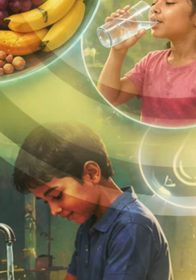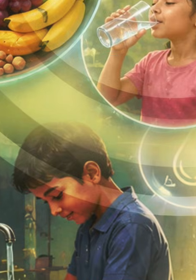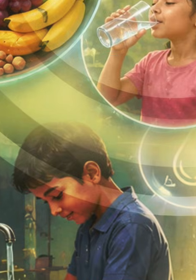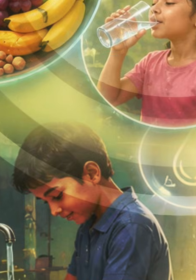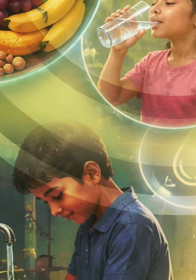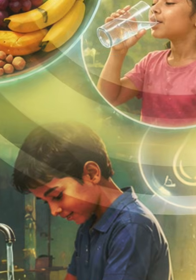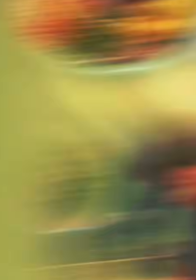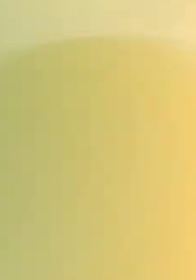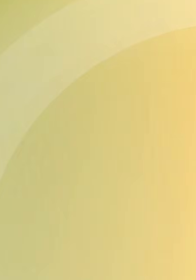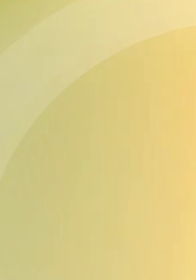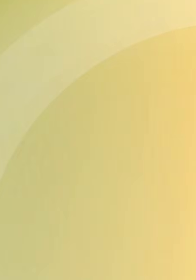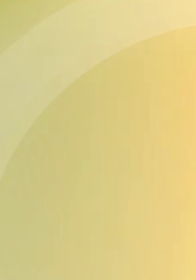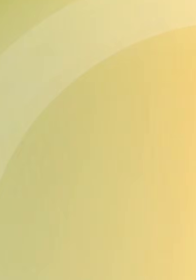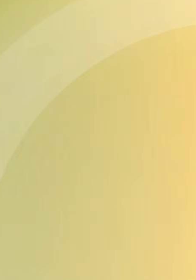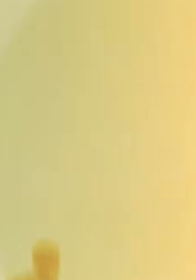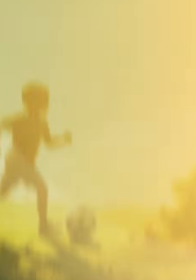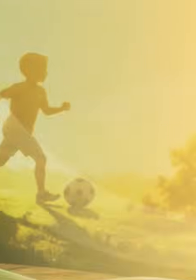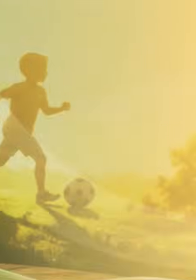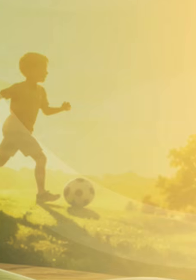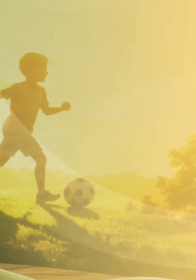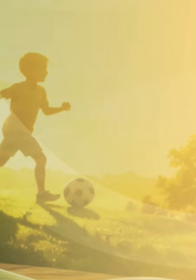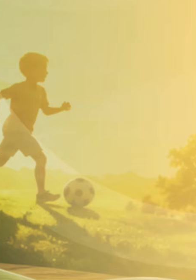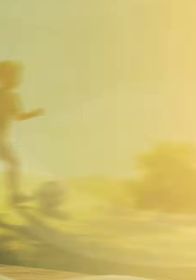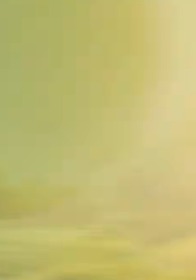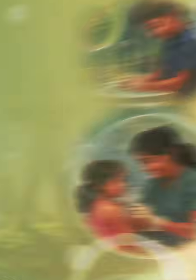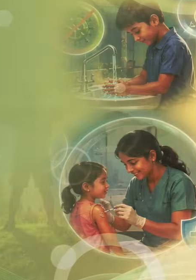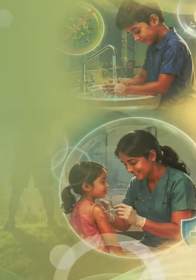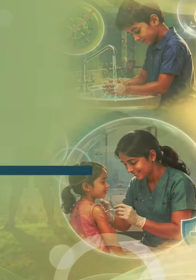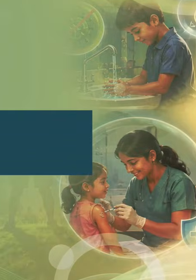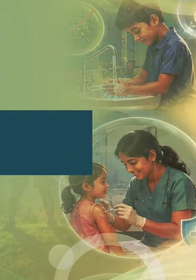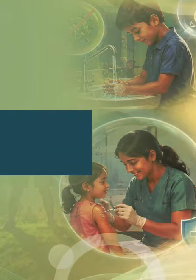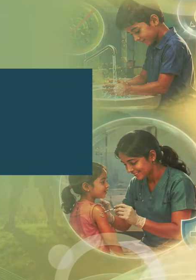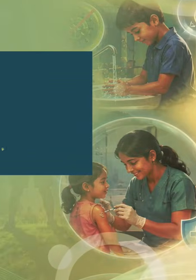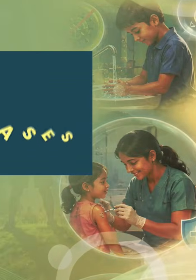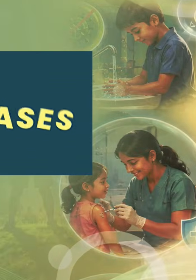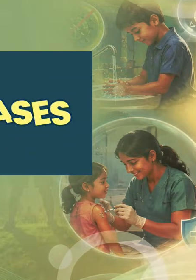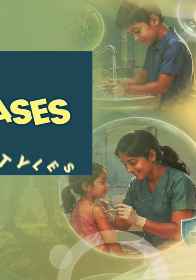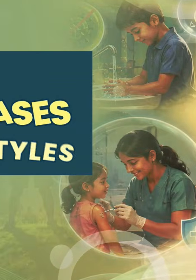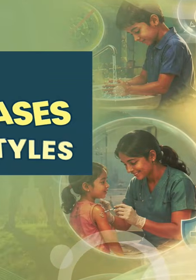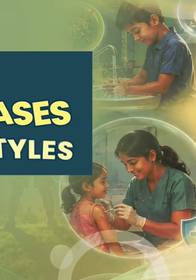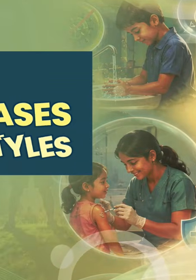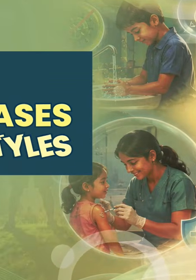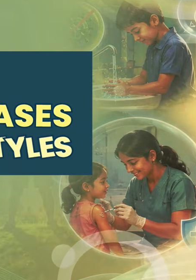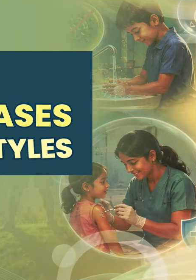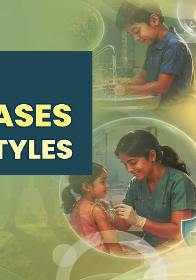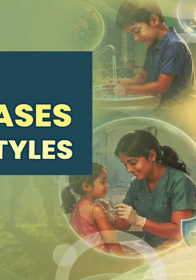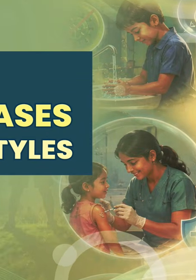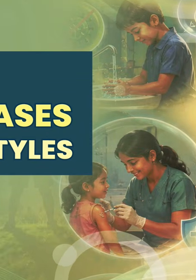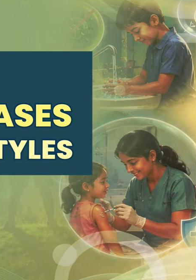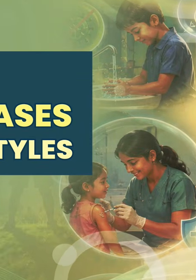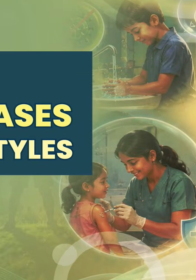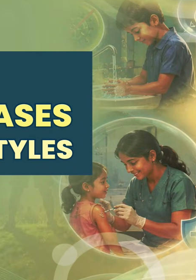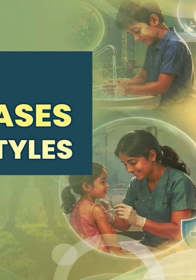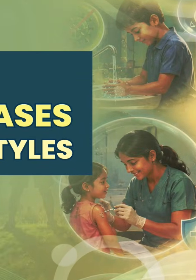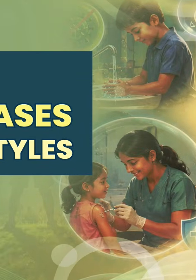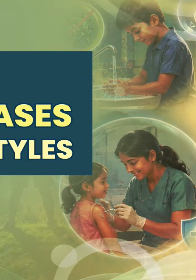is communicable and non-communicable diseases, prevention and healthy lifestyles. You can see the